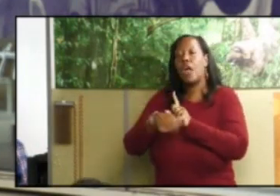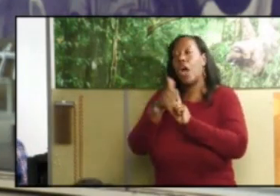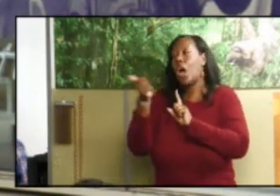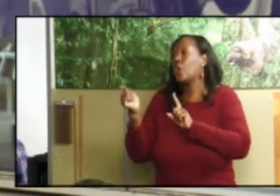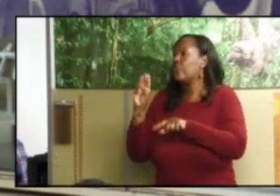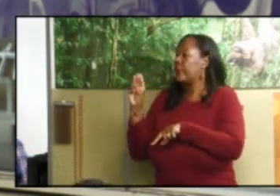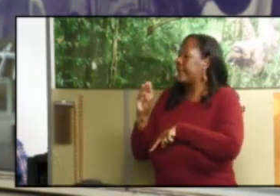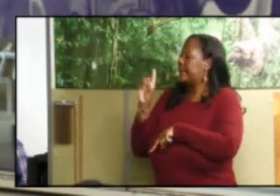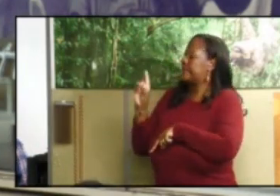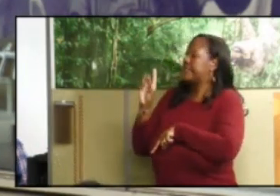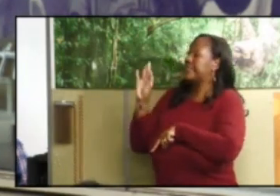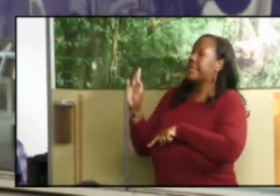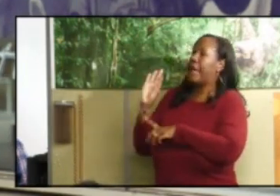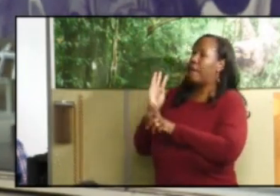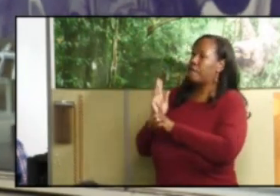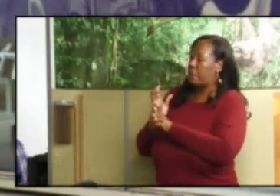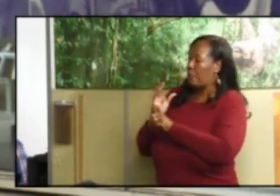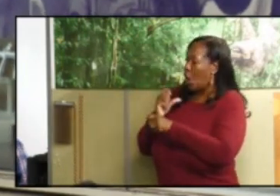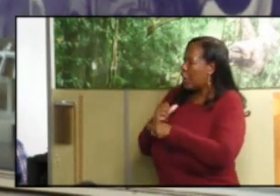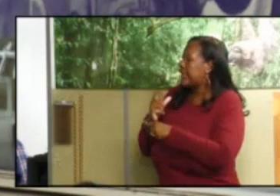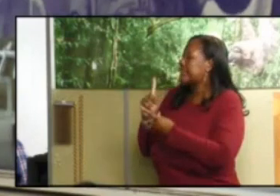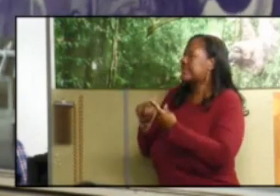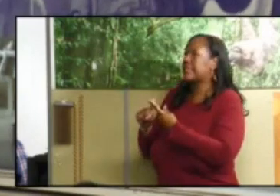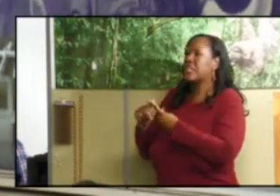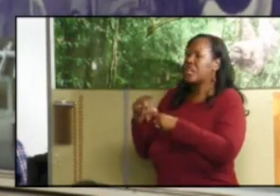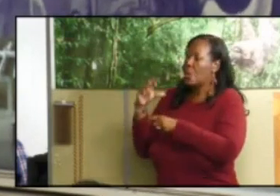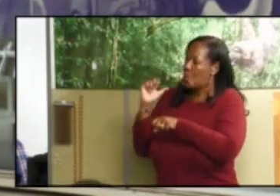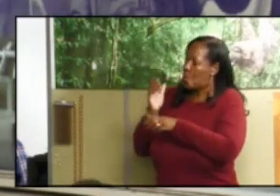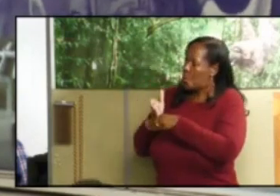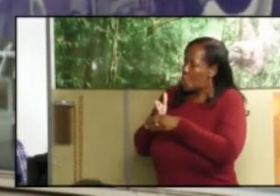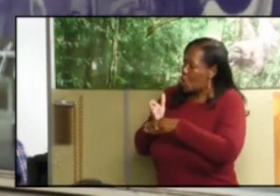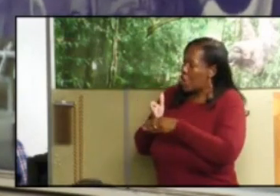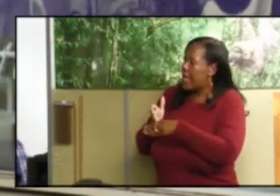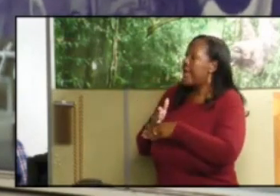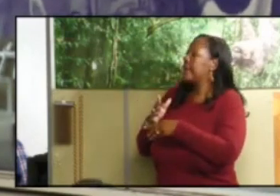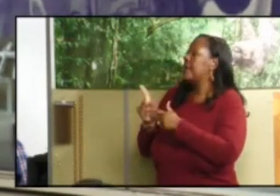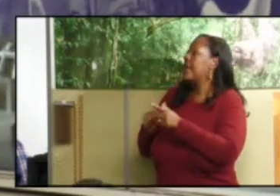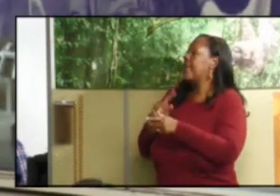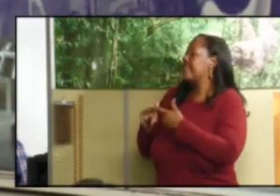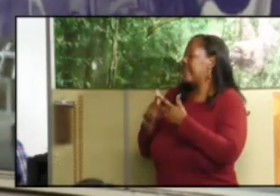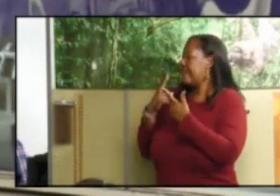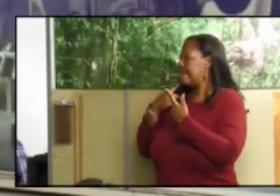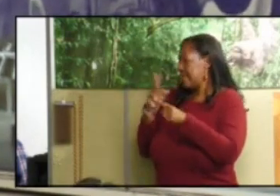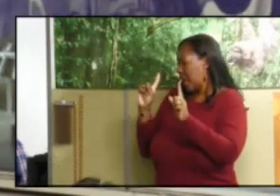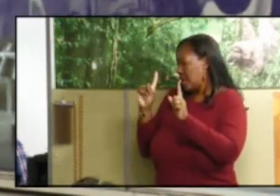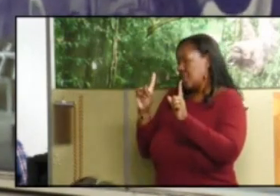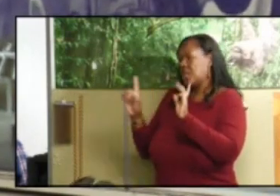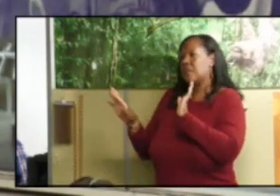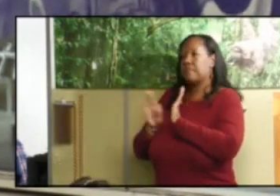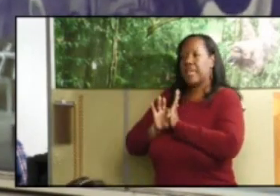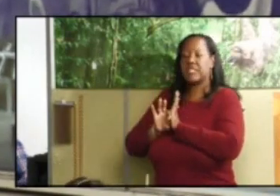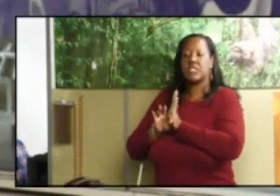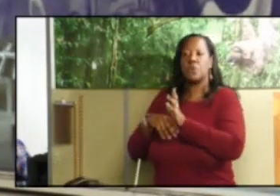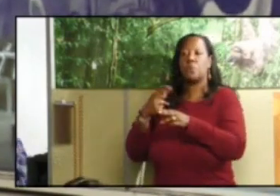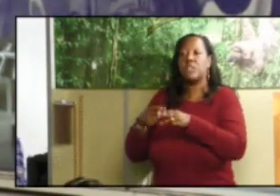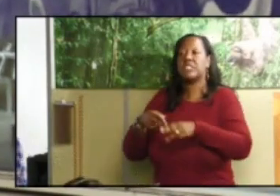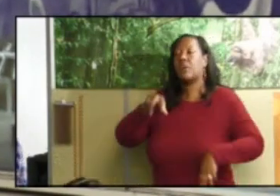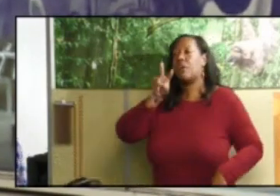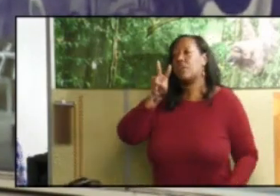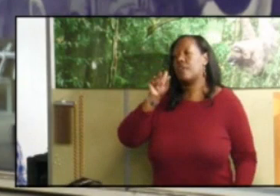products, solid wood products, and finally landing on what is being passed around now, which is a product called